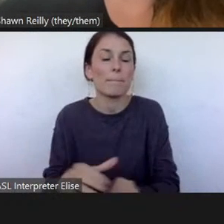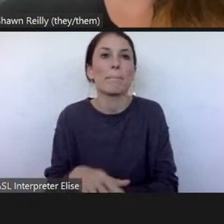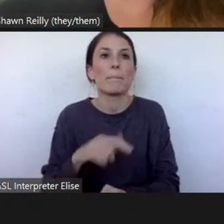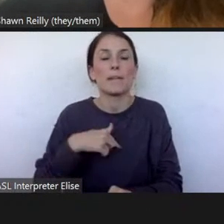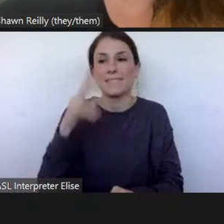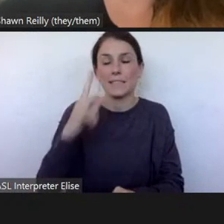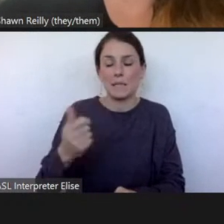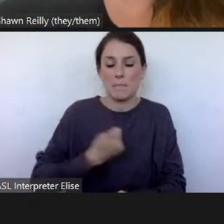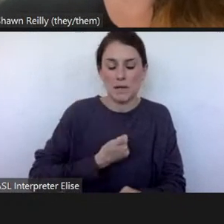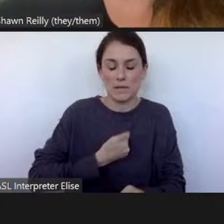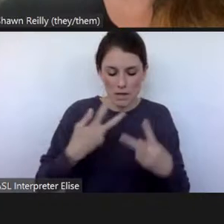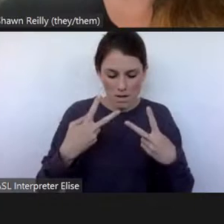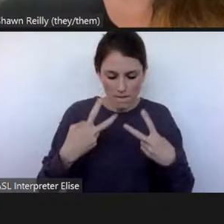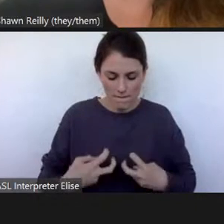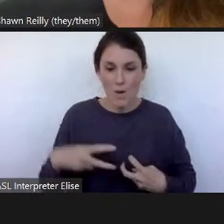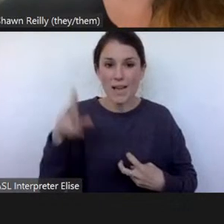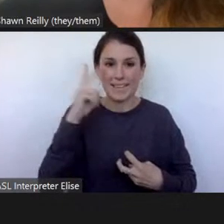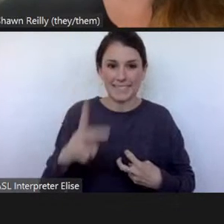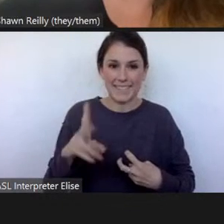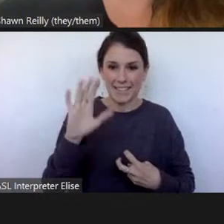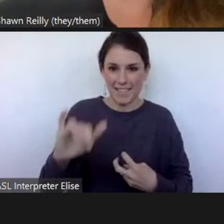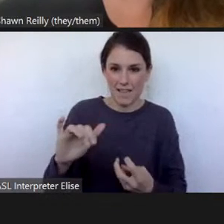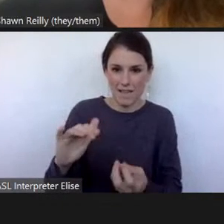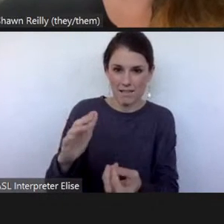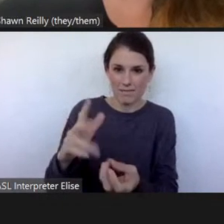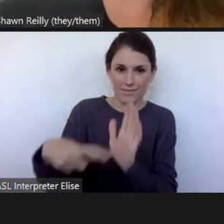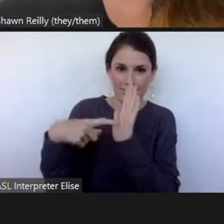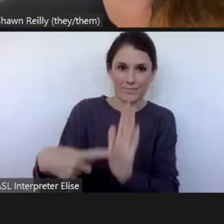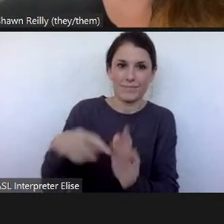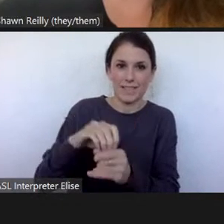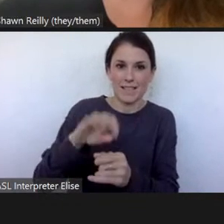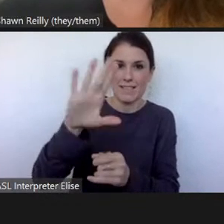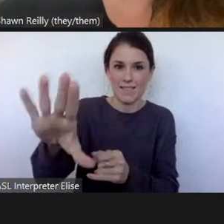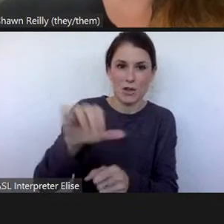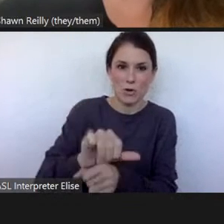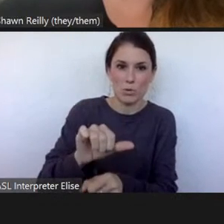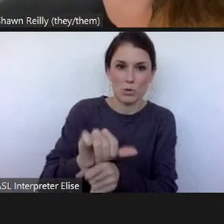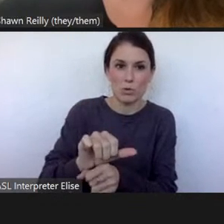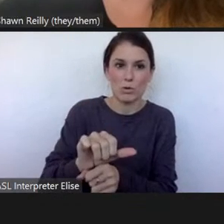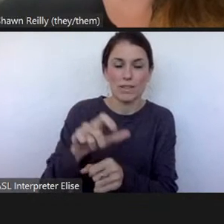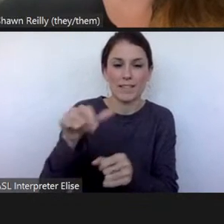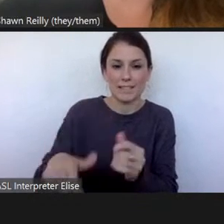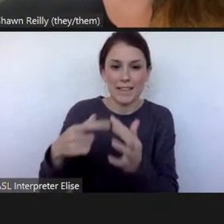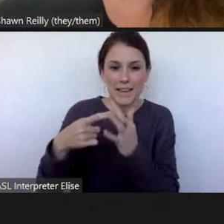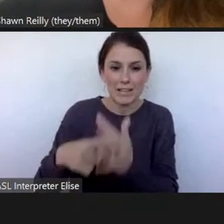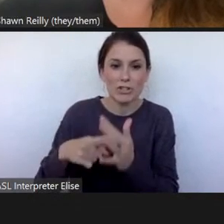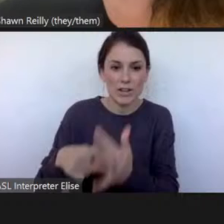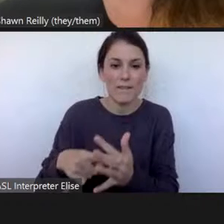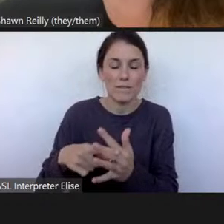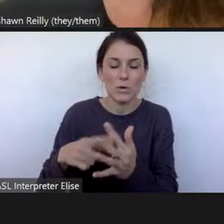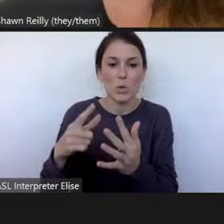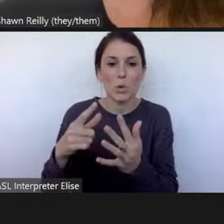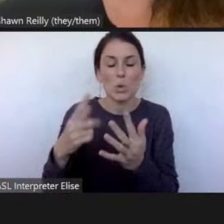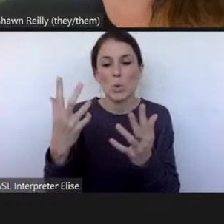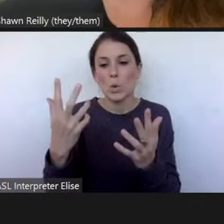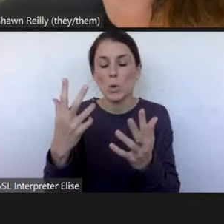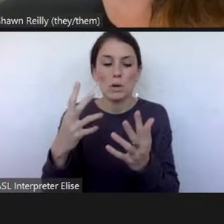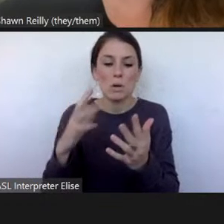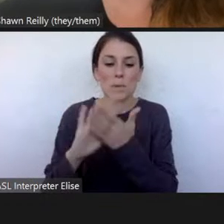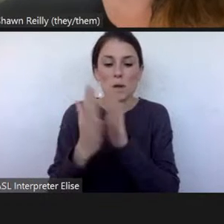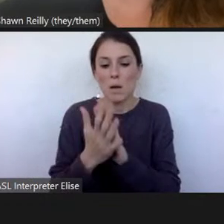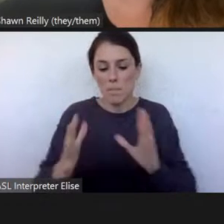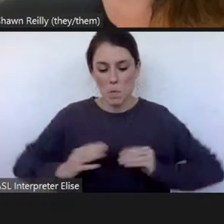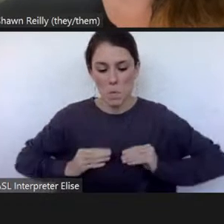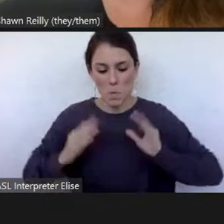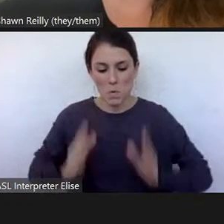myself reflected in this initiative to be the owners again of our